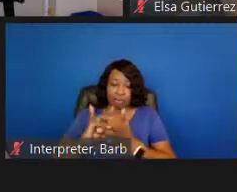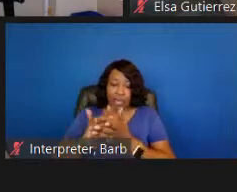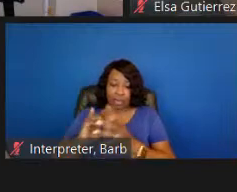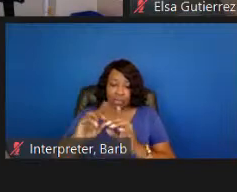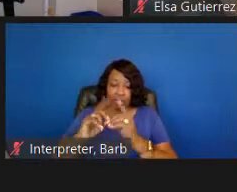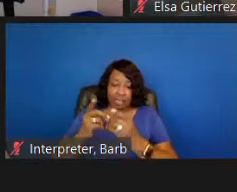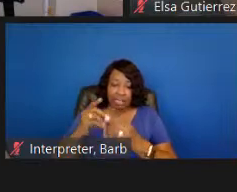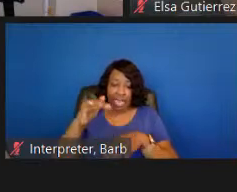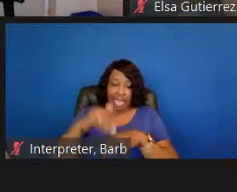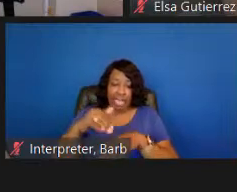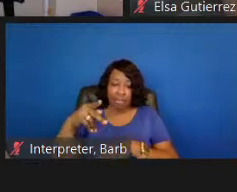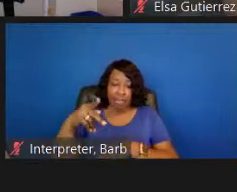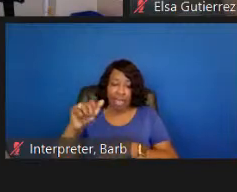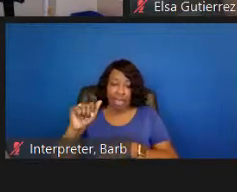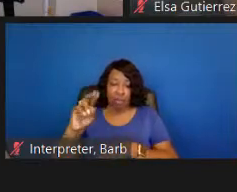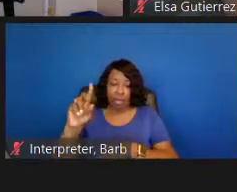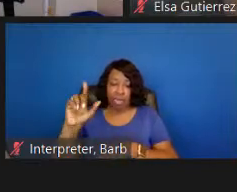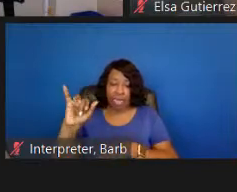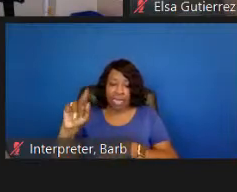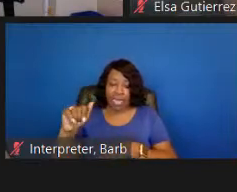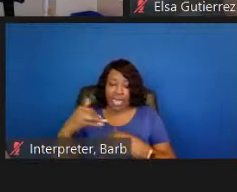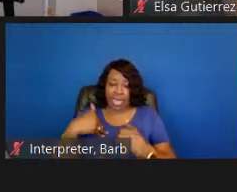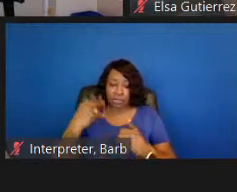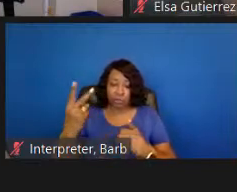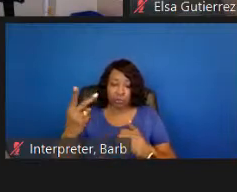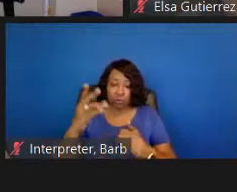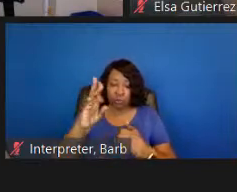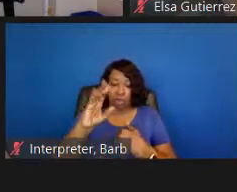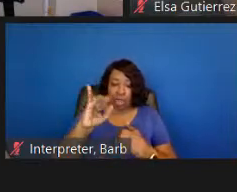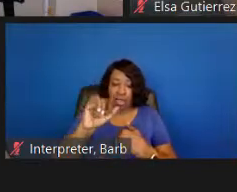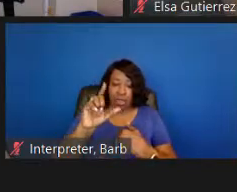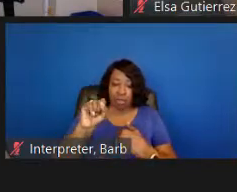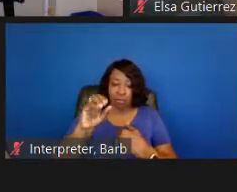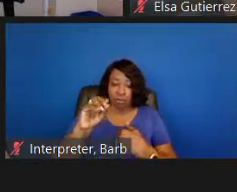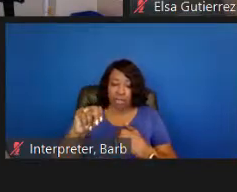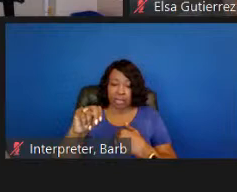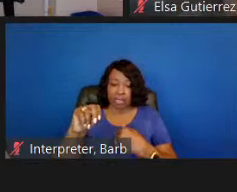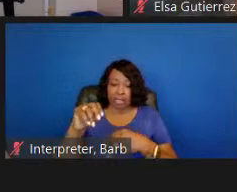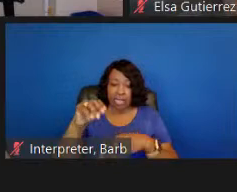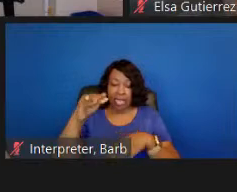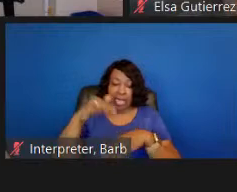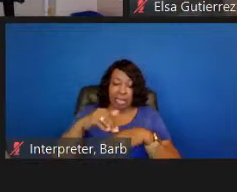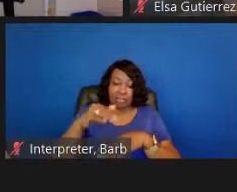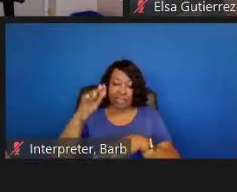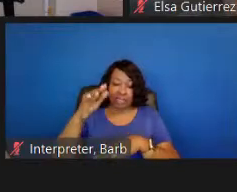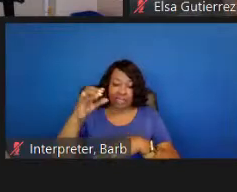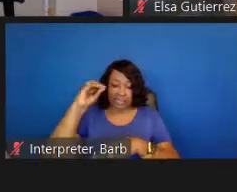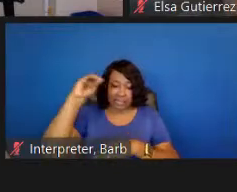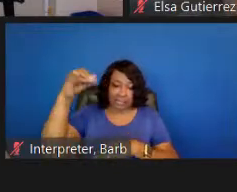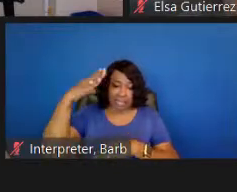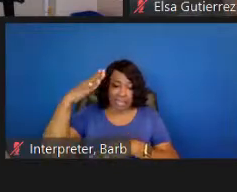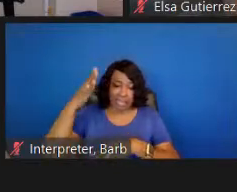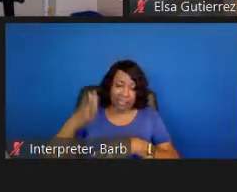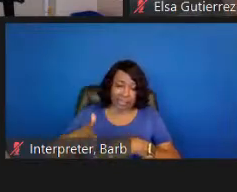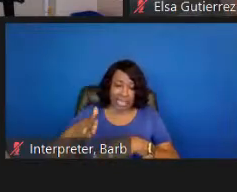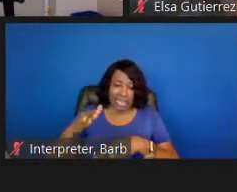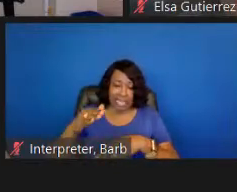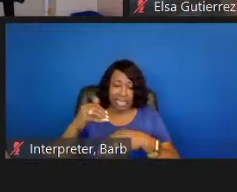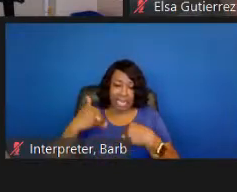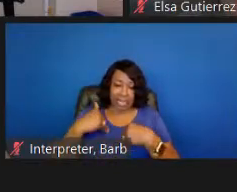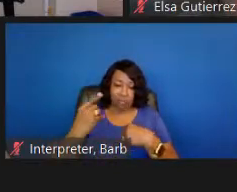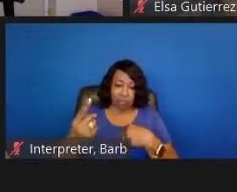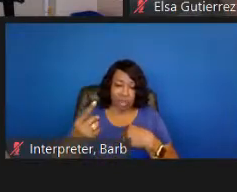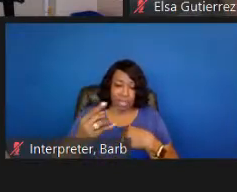at Paulina has 2, Wilson has 1 at the Sunnyside entrance, and Pulaski has 1 on